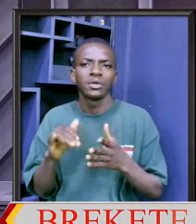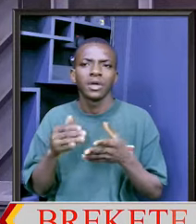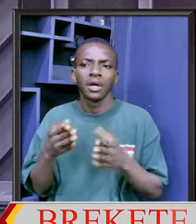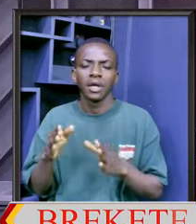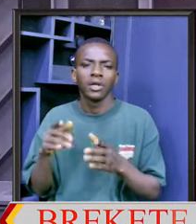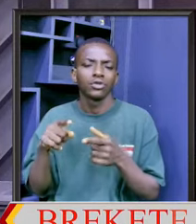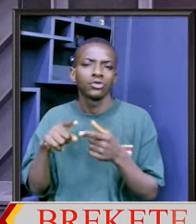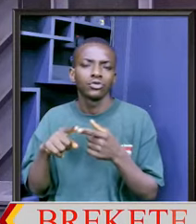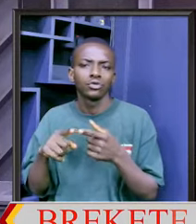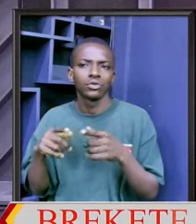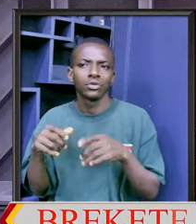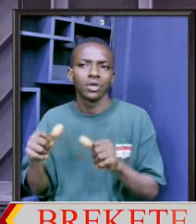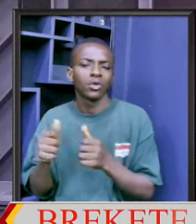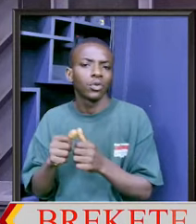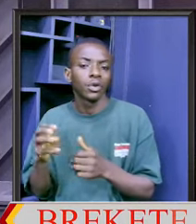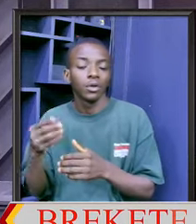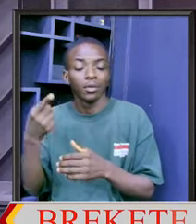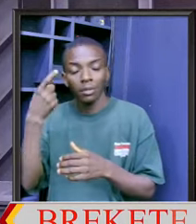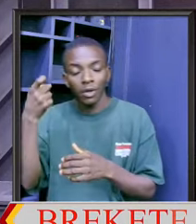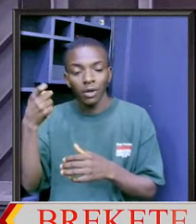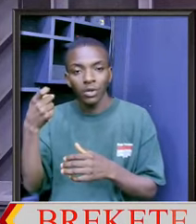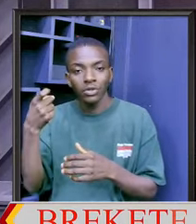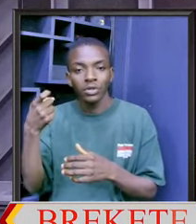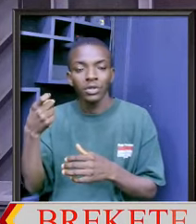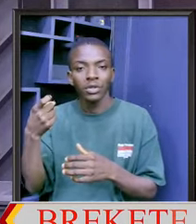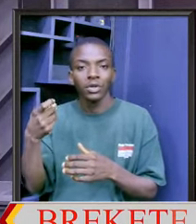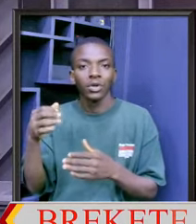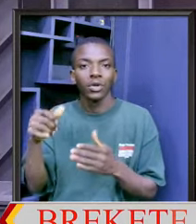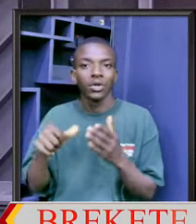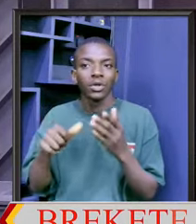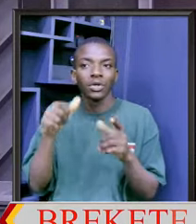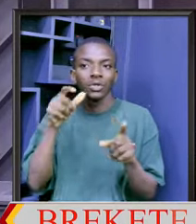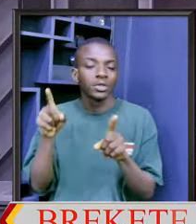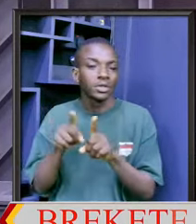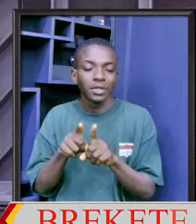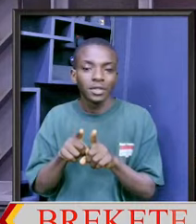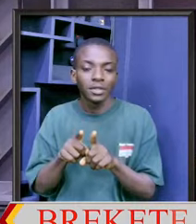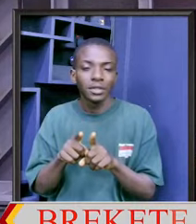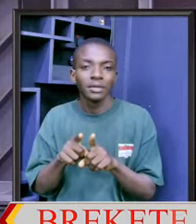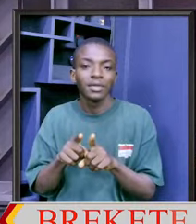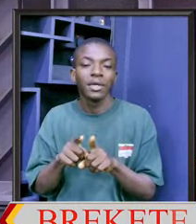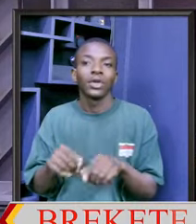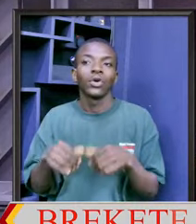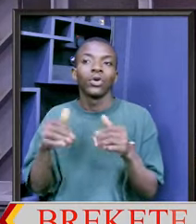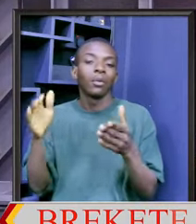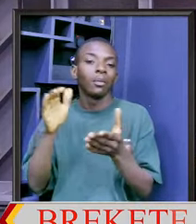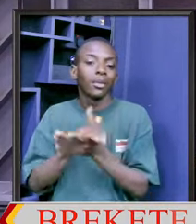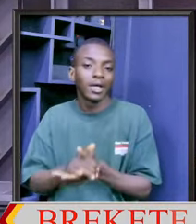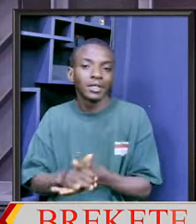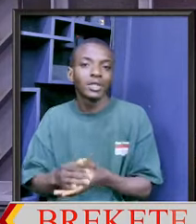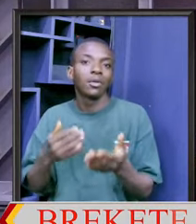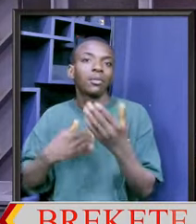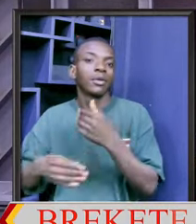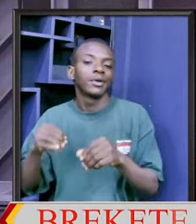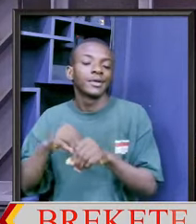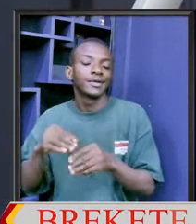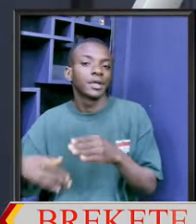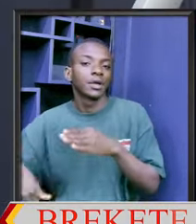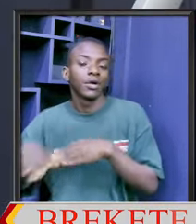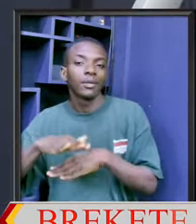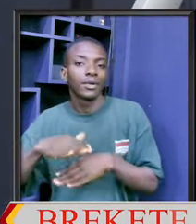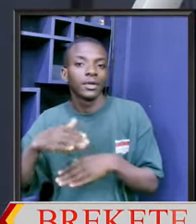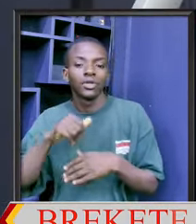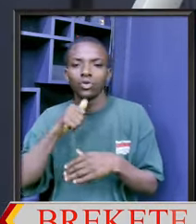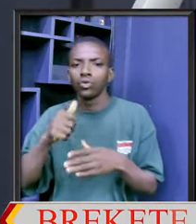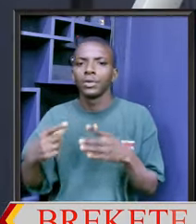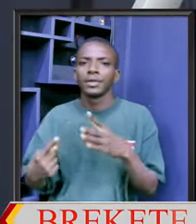People allow you stay with them because you be their sister's son. You gon' go marry, gon' they born inside their compound.